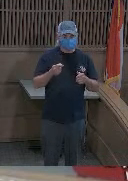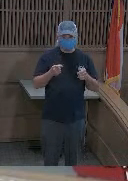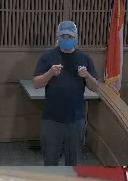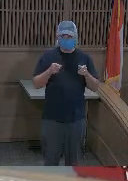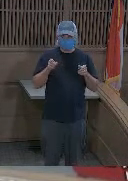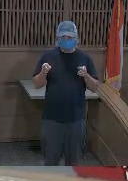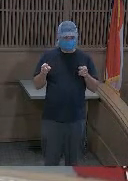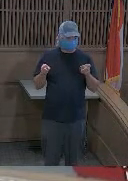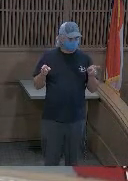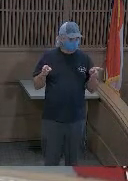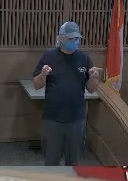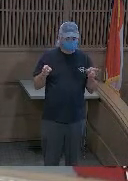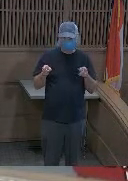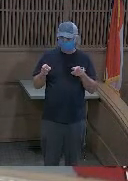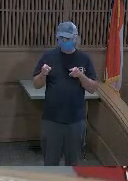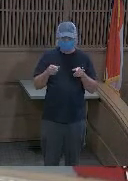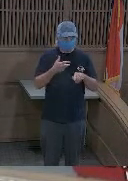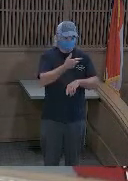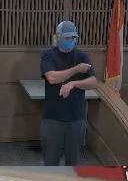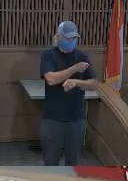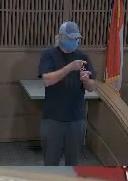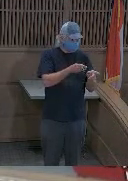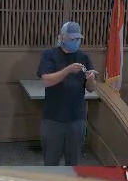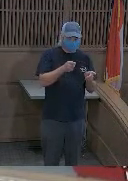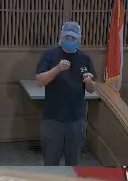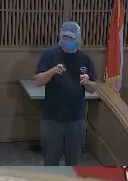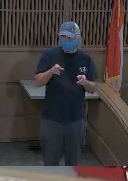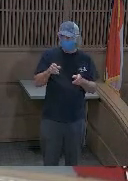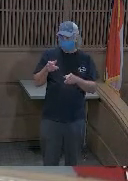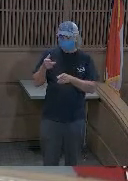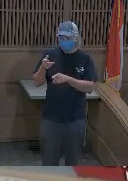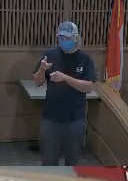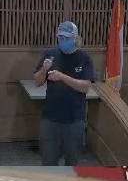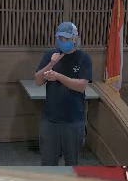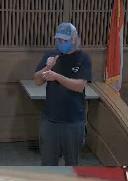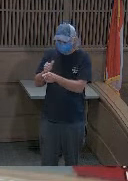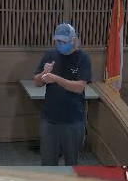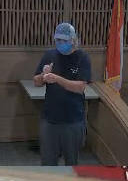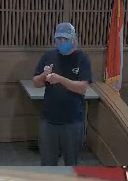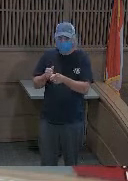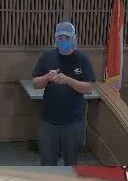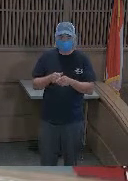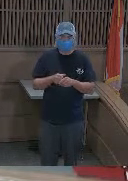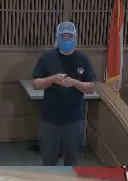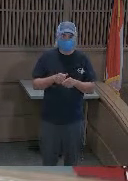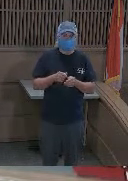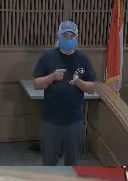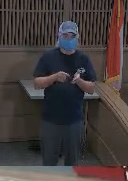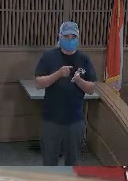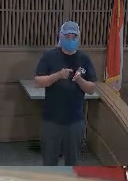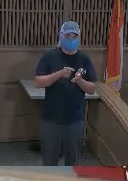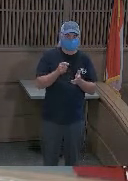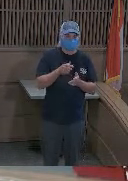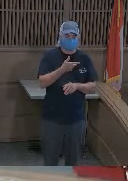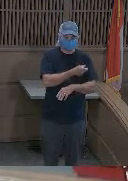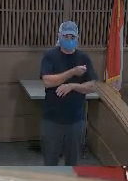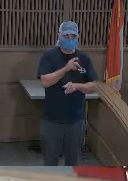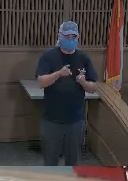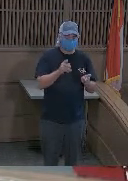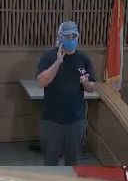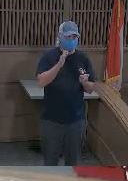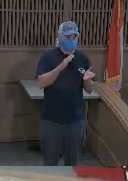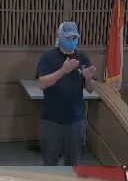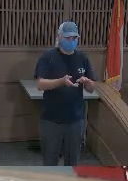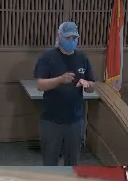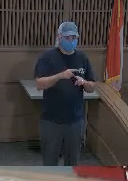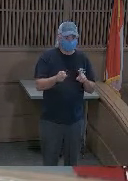prevent infections. It doesn't always prevent hospitalizations. And in some cases, vaccinated people will die.